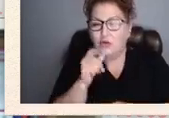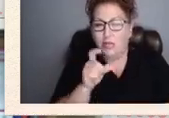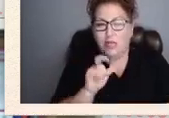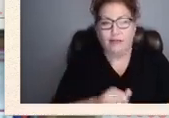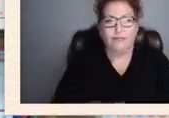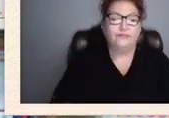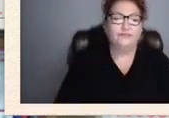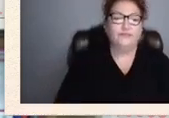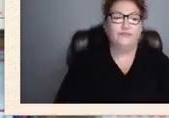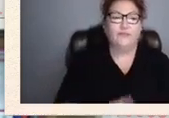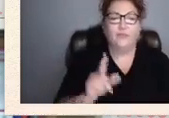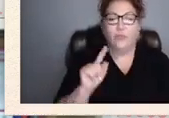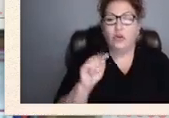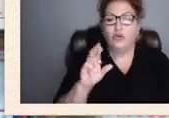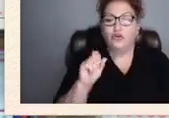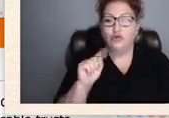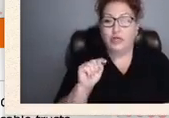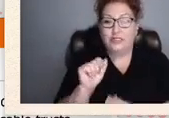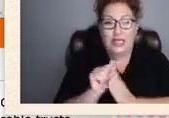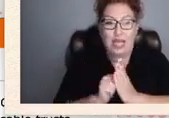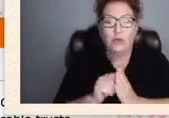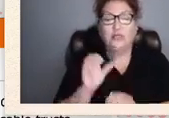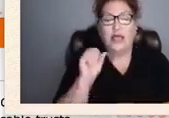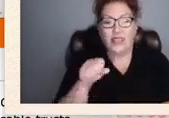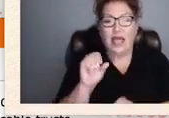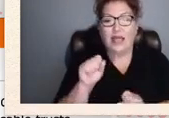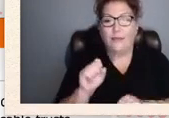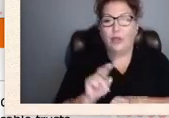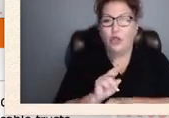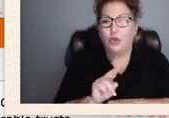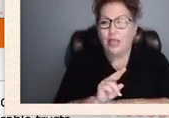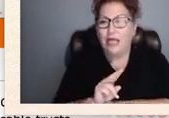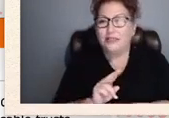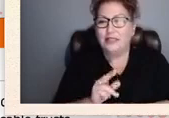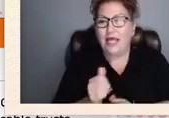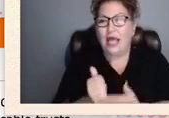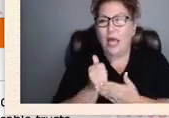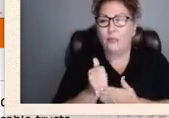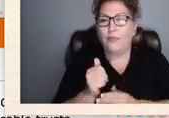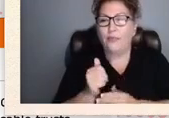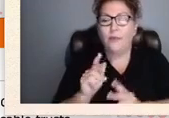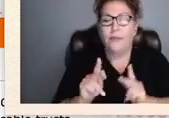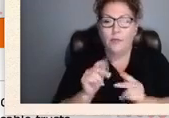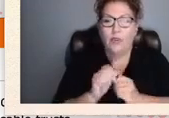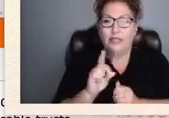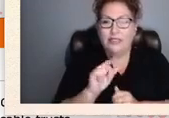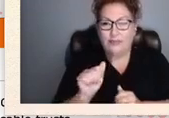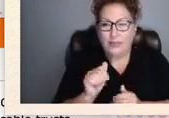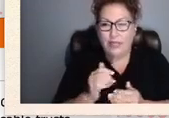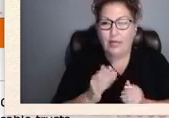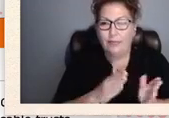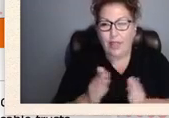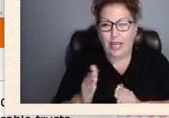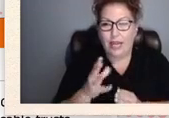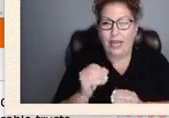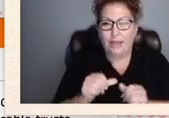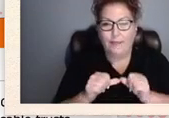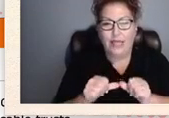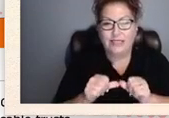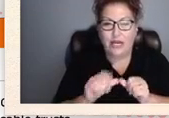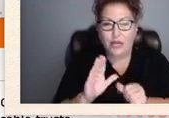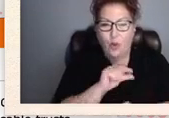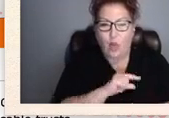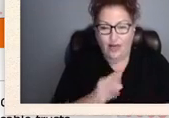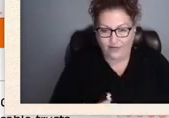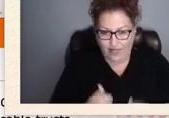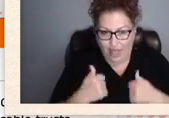Trust accounts. Trust accounts can be also utilized to assist the individual with disability planning and maintaining an individual's quality of life. So